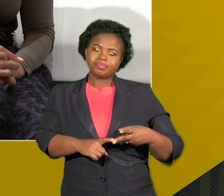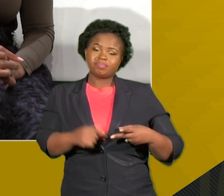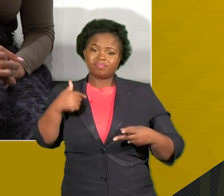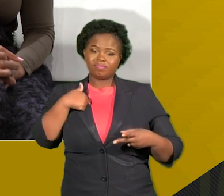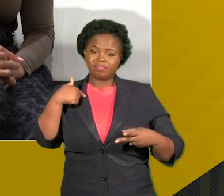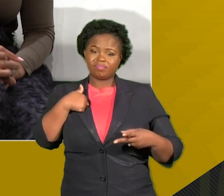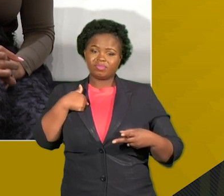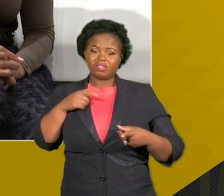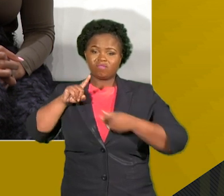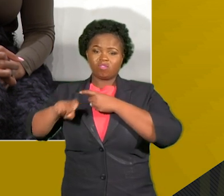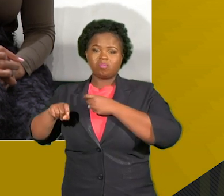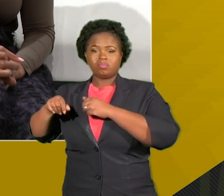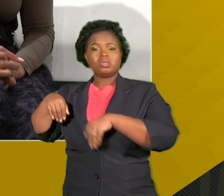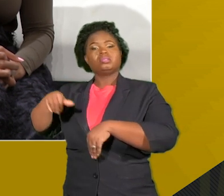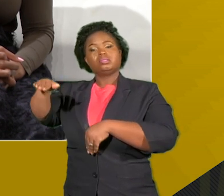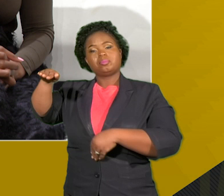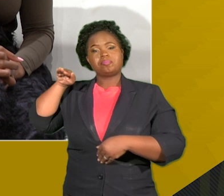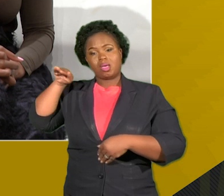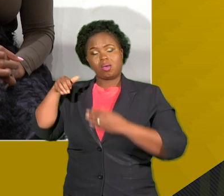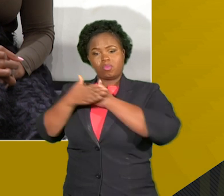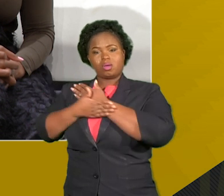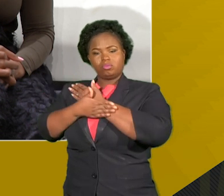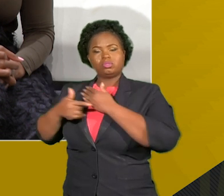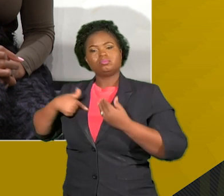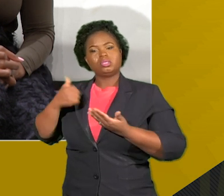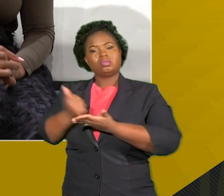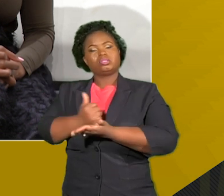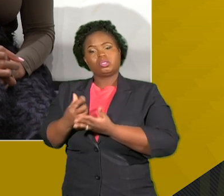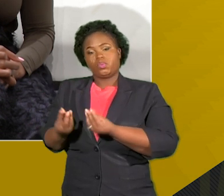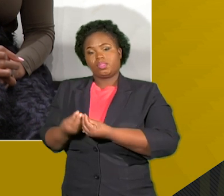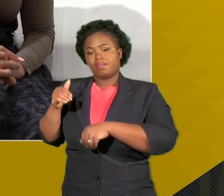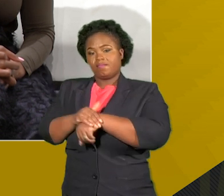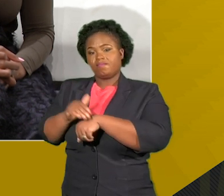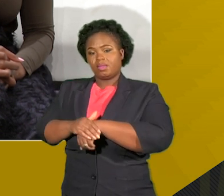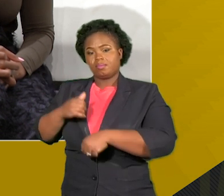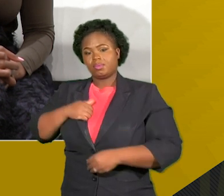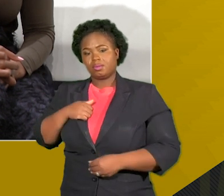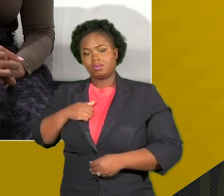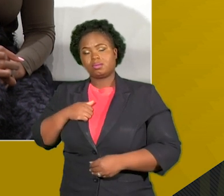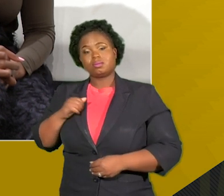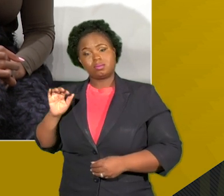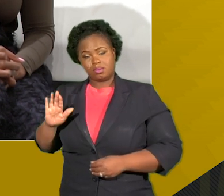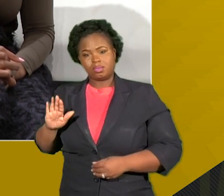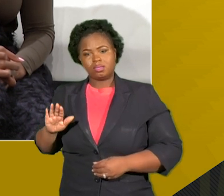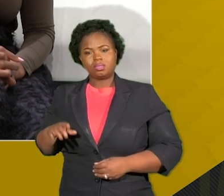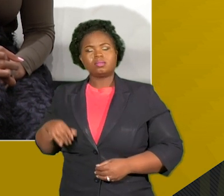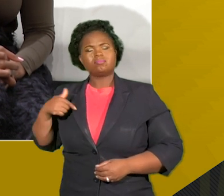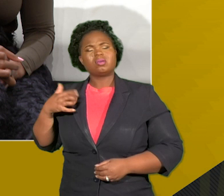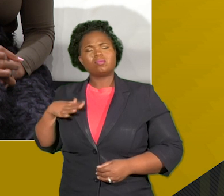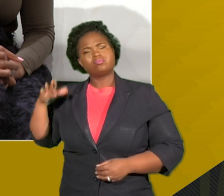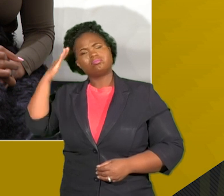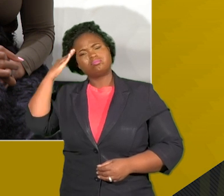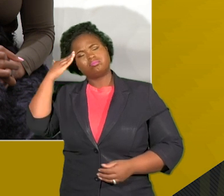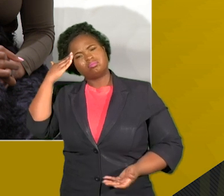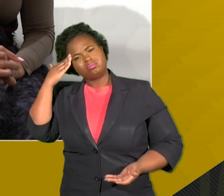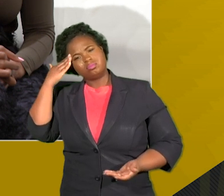I'm a foreign, I'm from Zimbabwe, so I registered with my friends, South African friends. So I wanted to